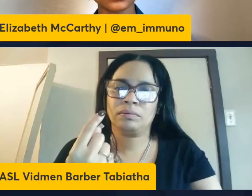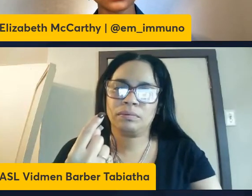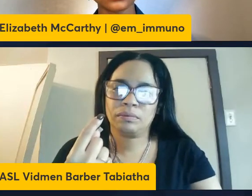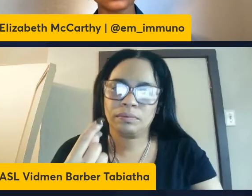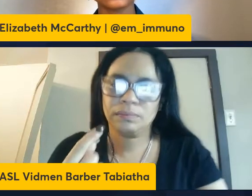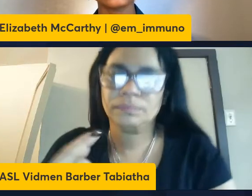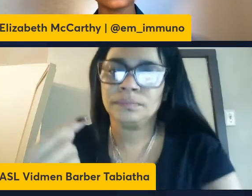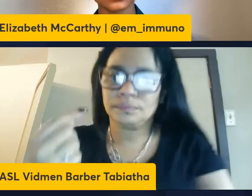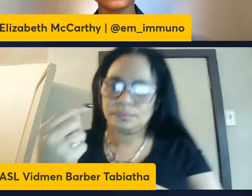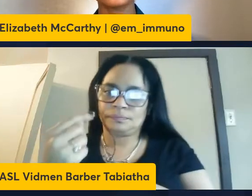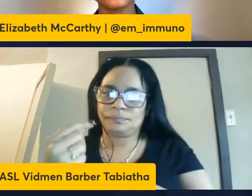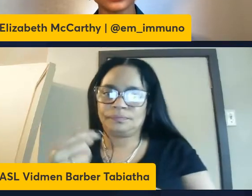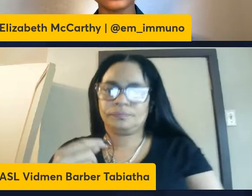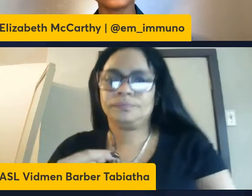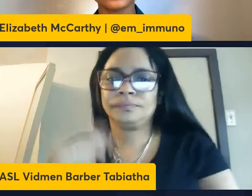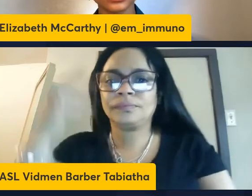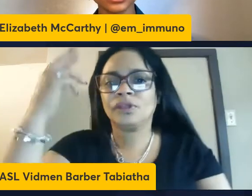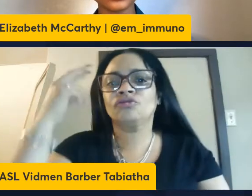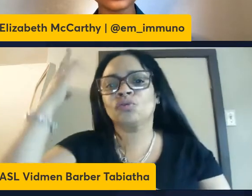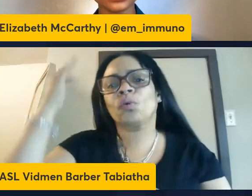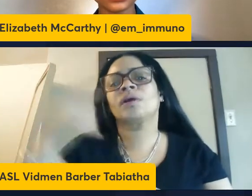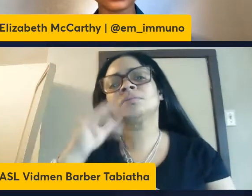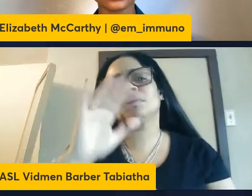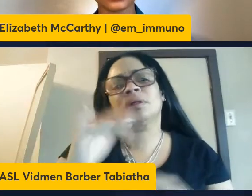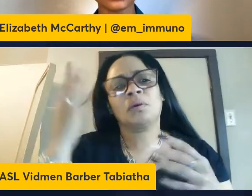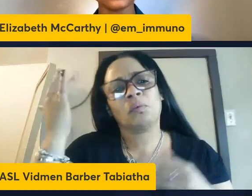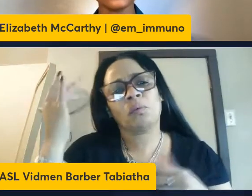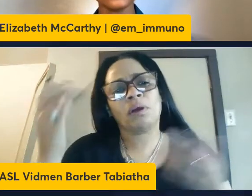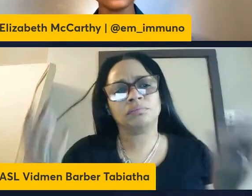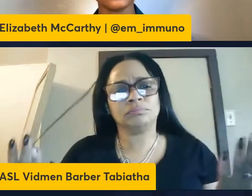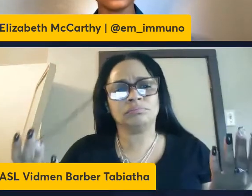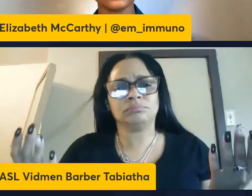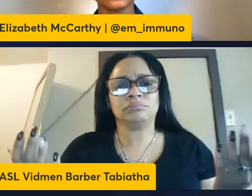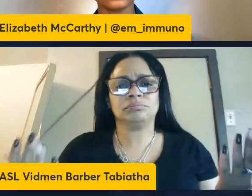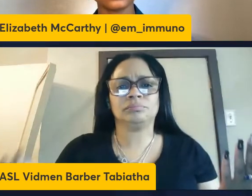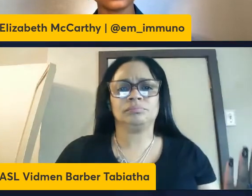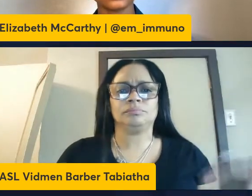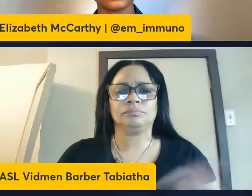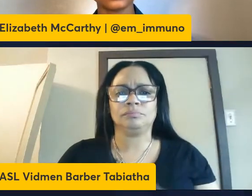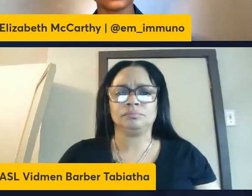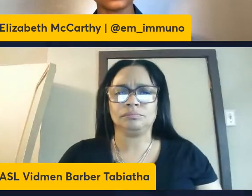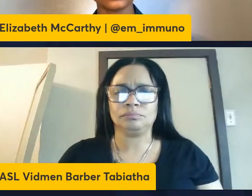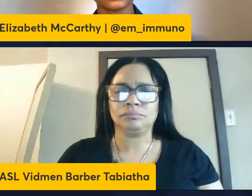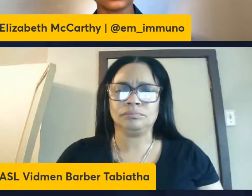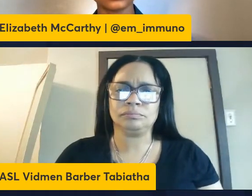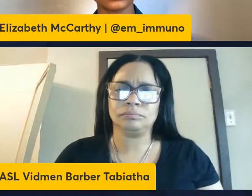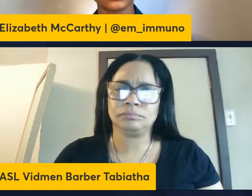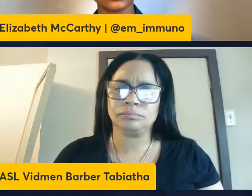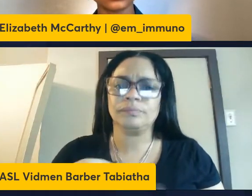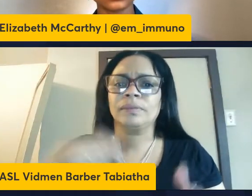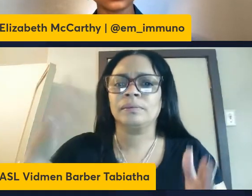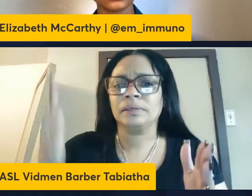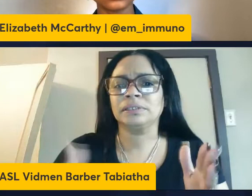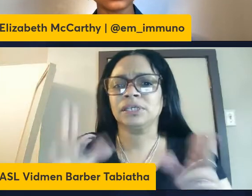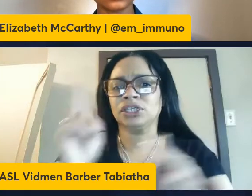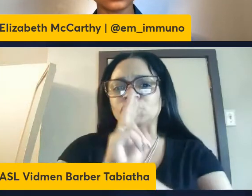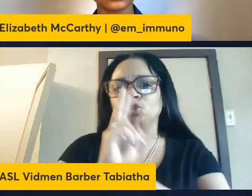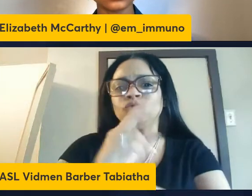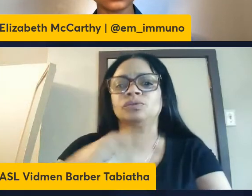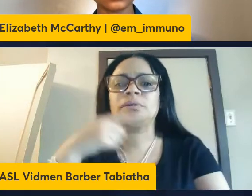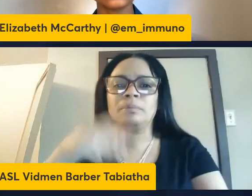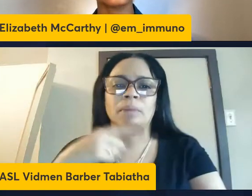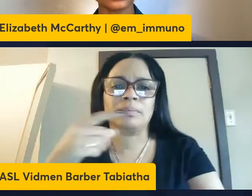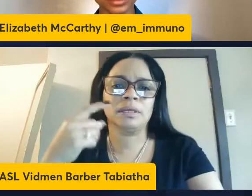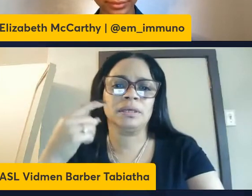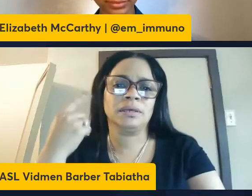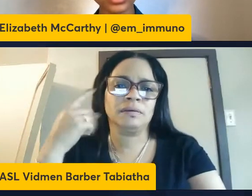postdoc, and the reason I say that is because I more sit on the side of using publicly available tools